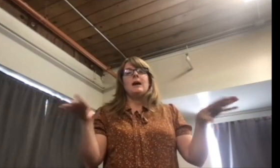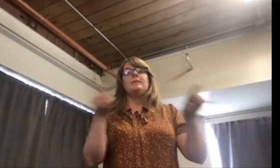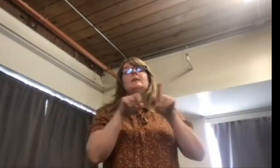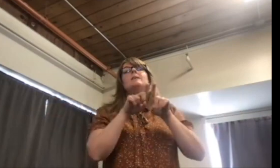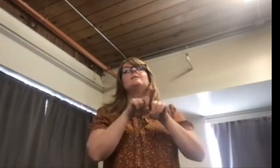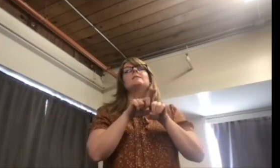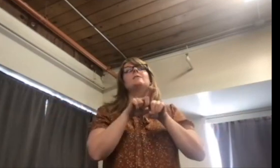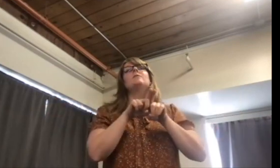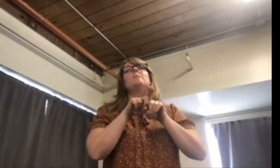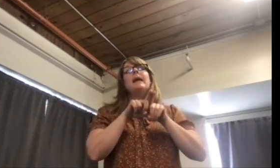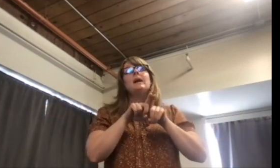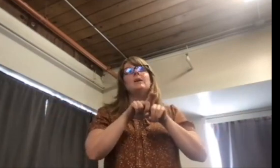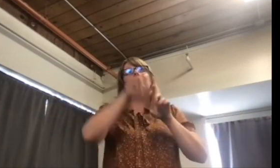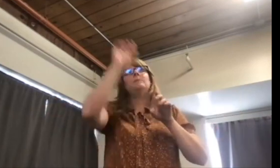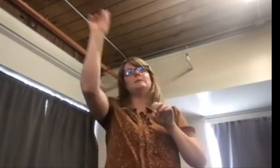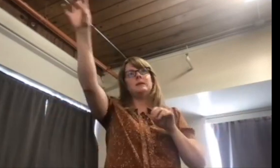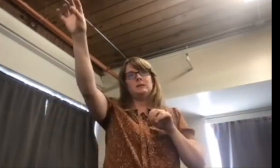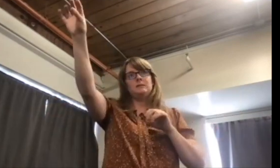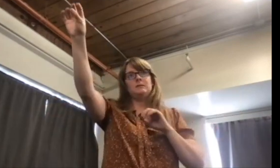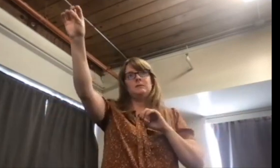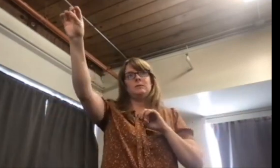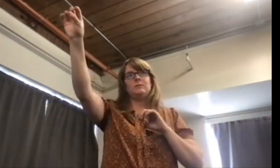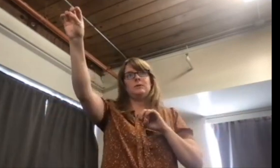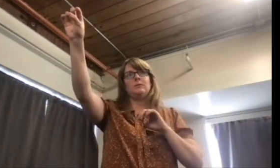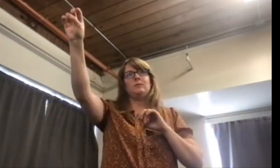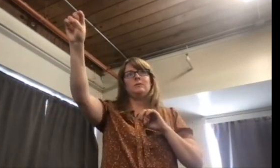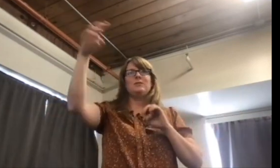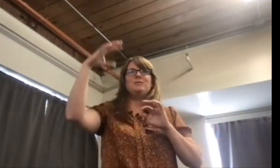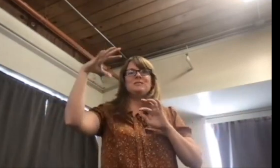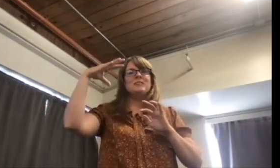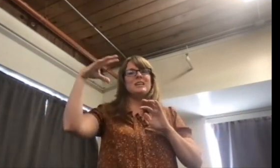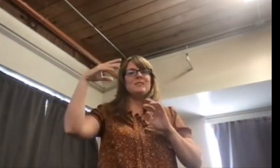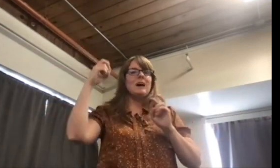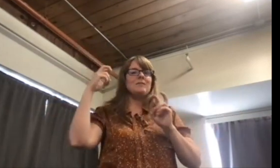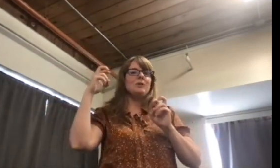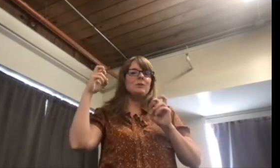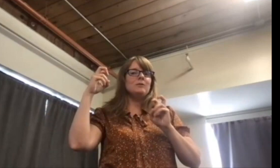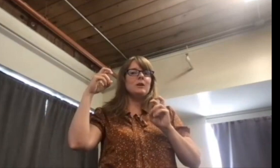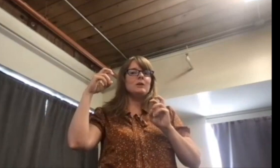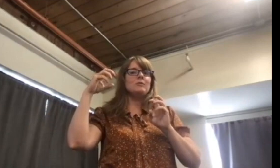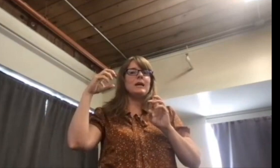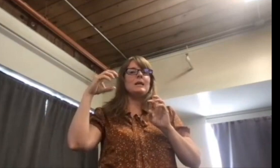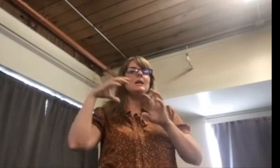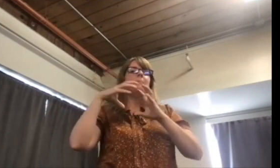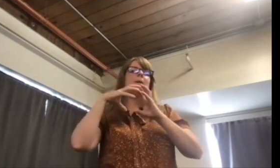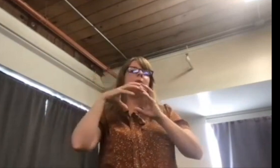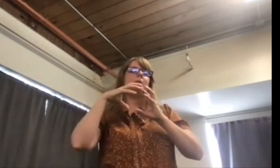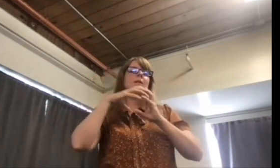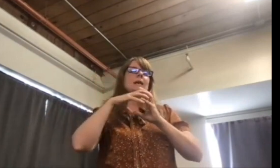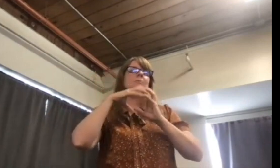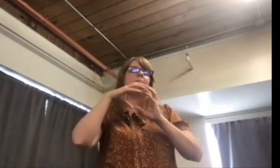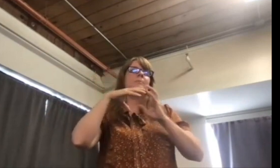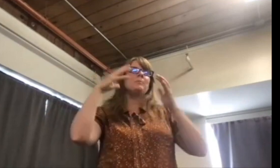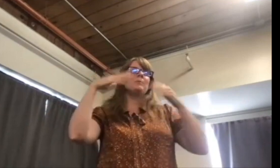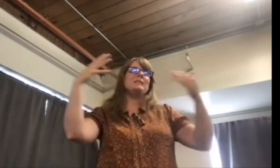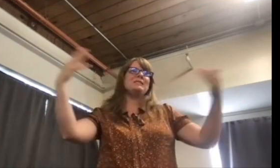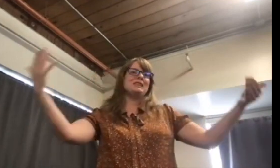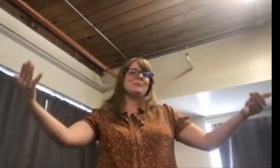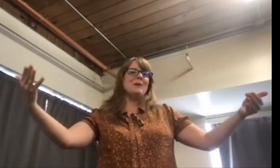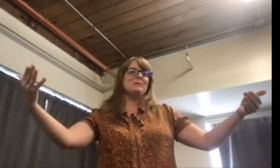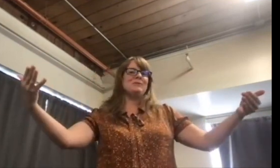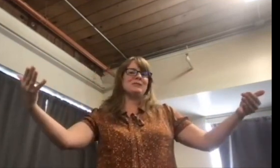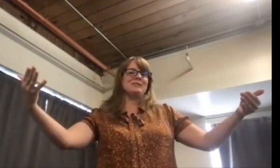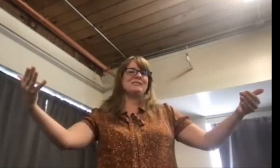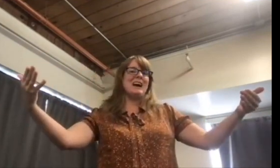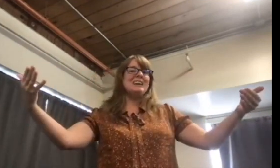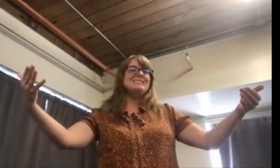And then a successful pair would be sent to a zoo. So you'd still kind of have Noah's Ark, right? But you would like pre-set them